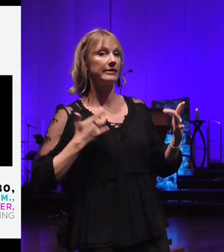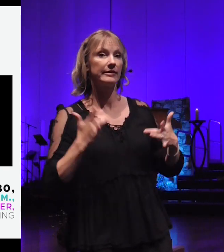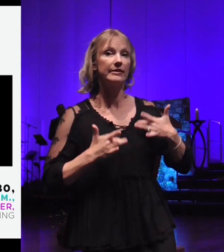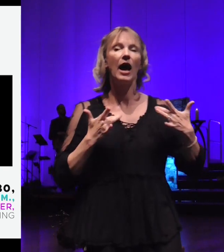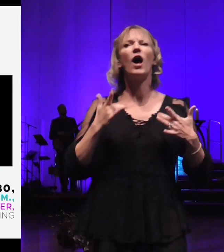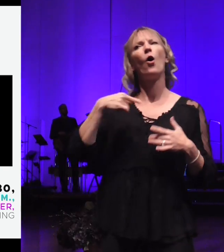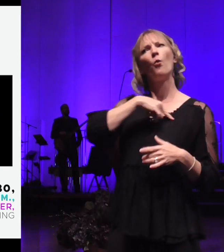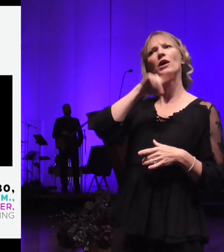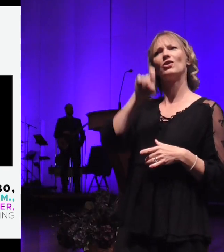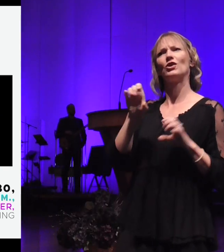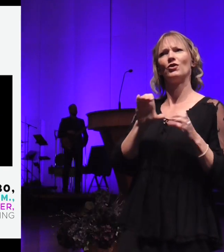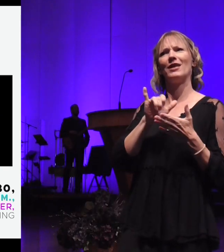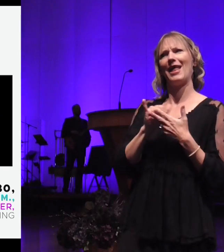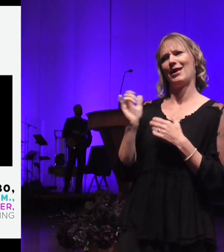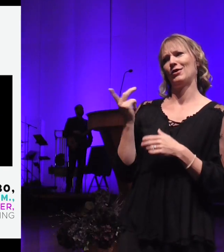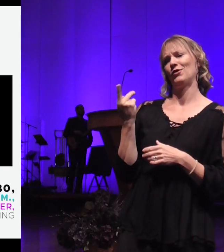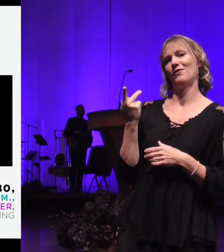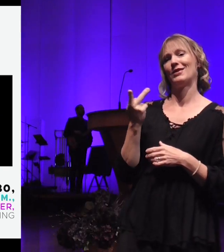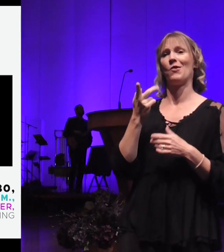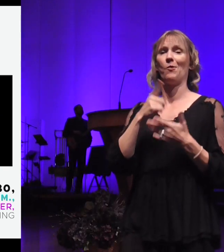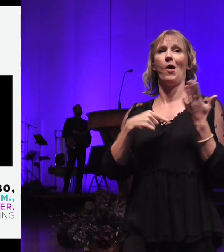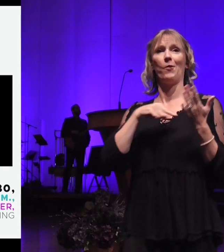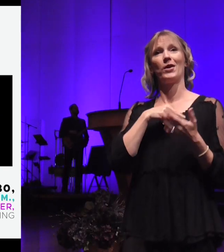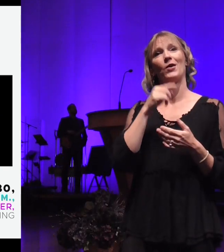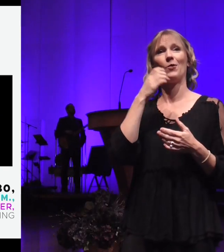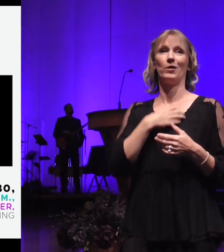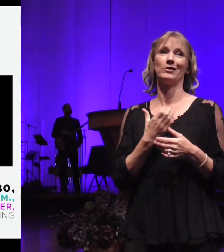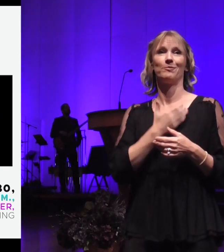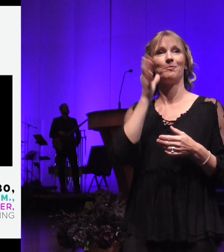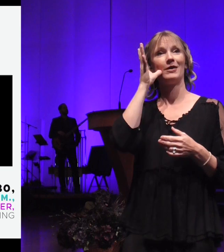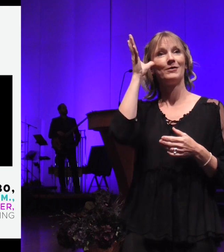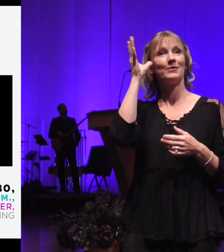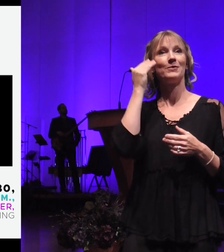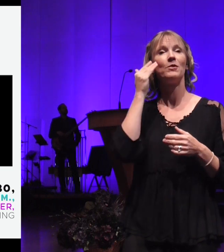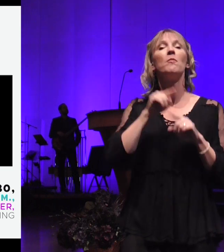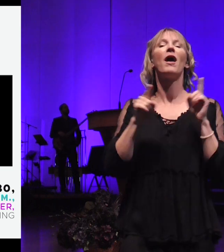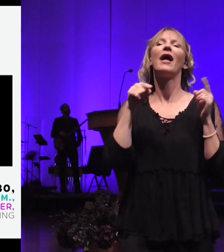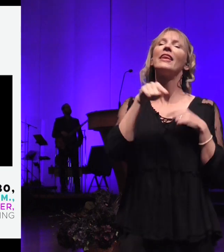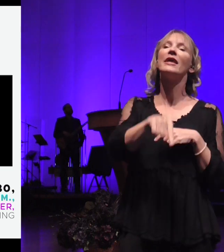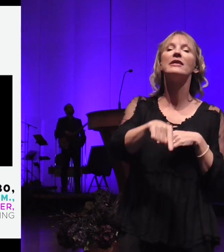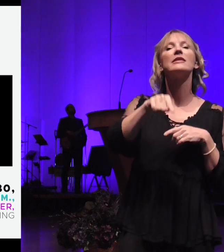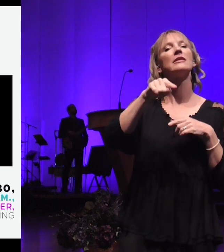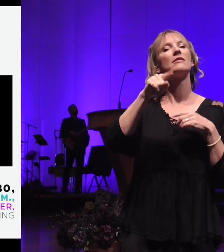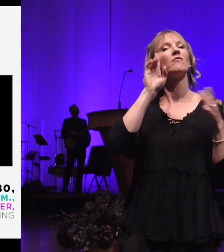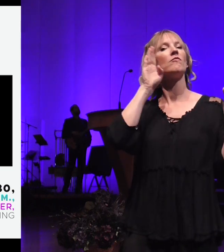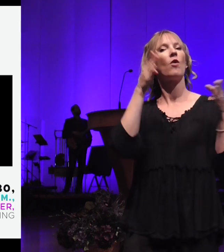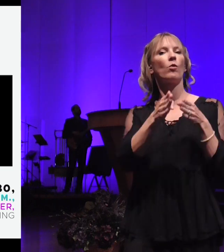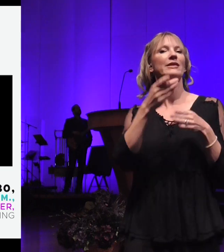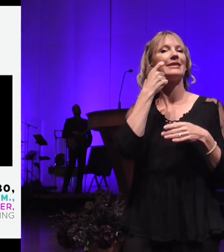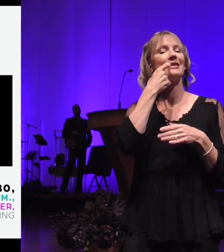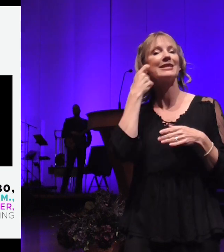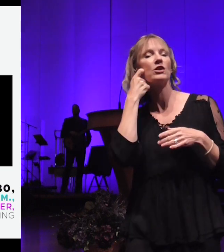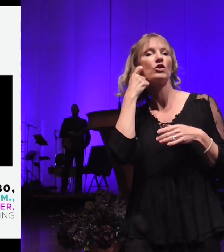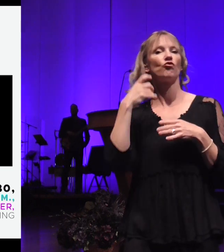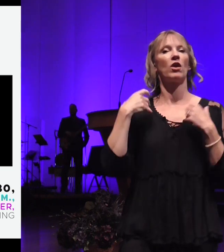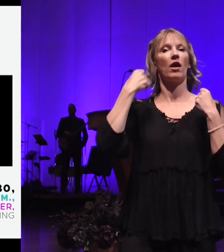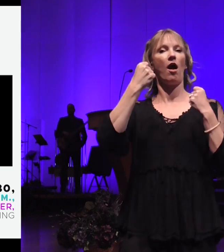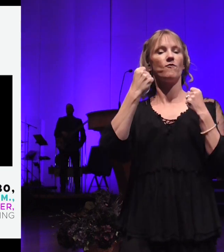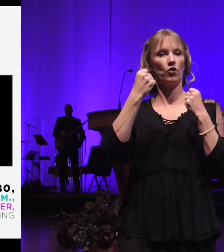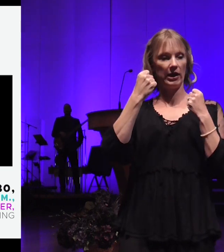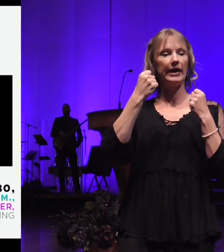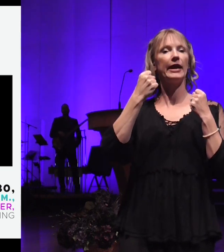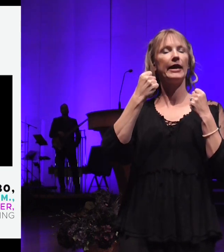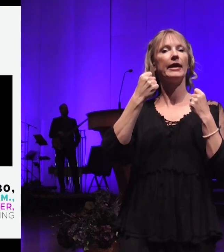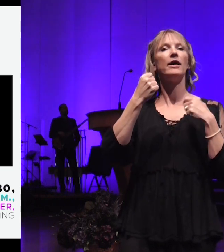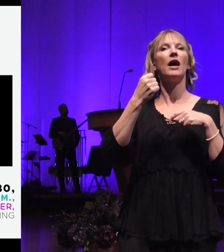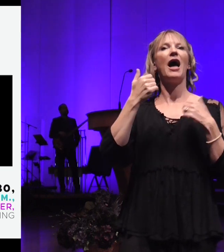we should just do that, me and you, and talk about what we wish our parents would know. But this one's all about addiction and recovery. We have an